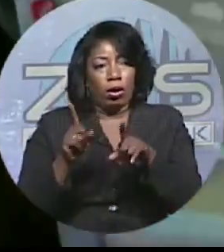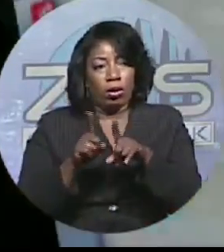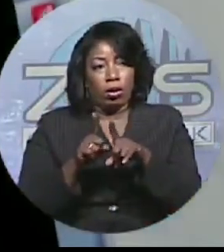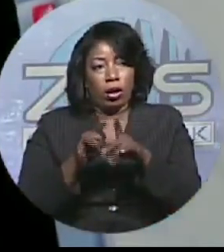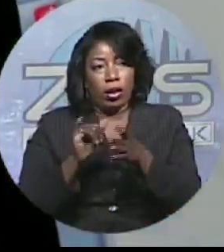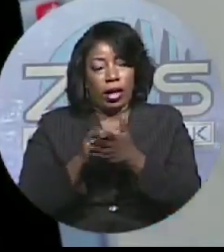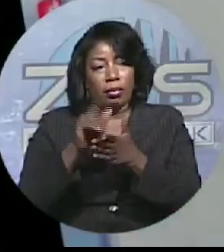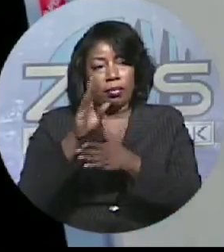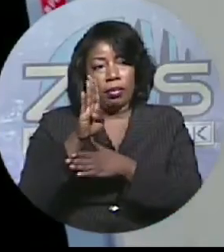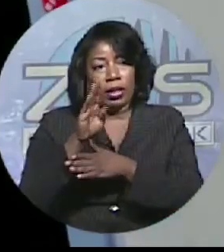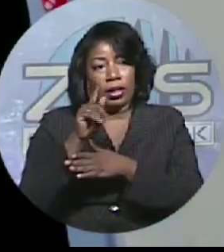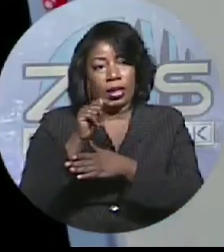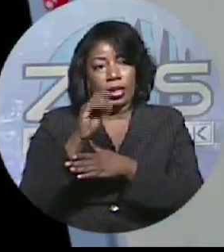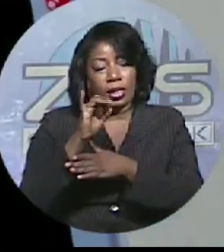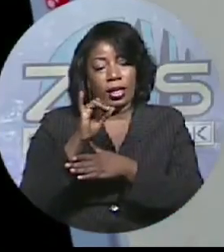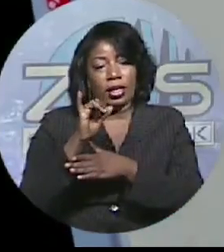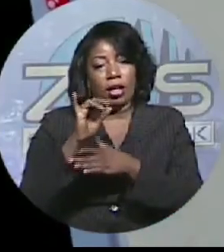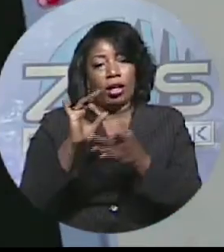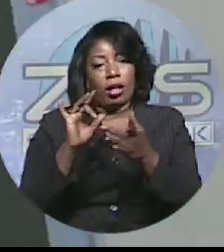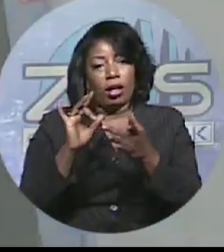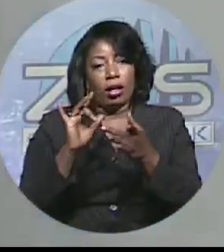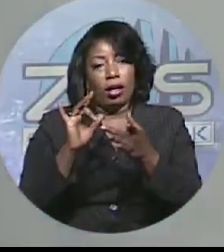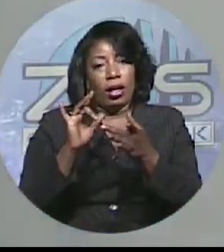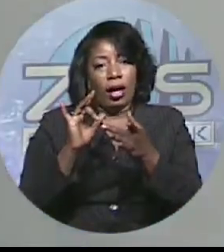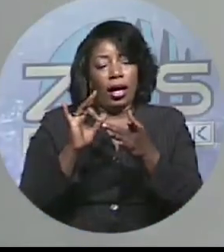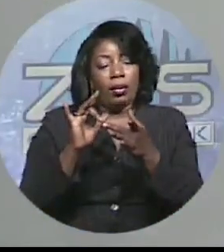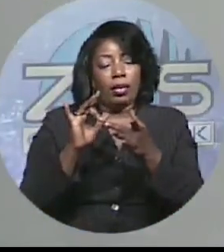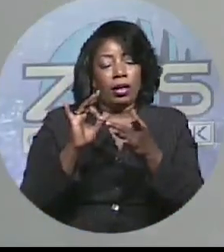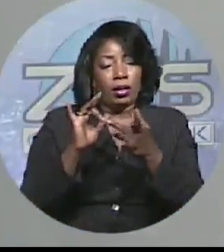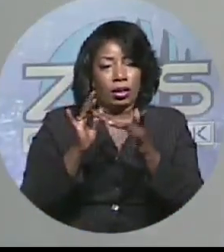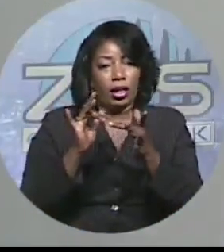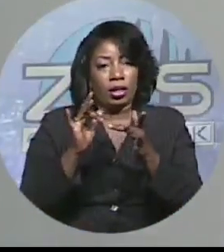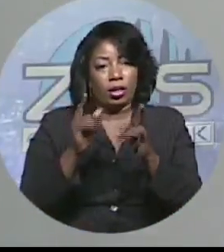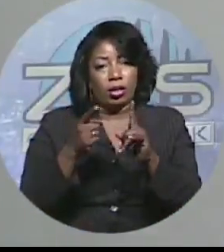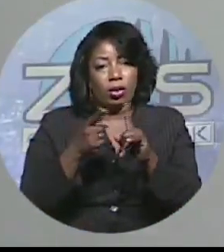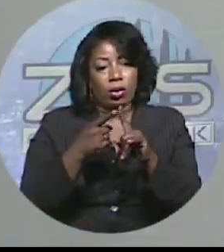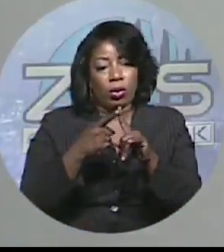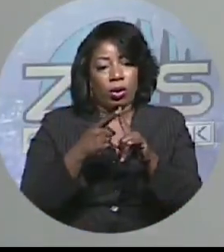that BTC is her connection to the world and her best